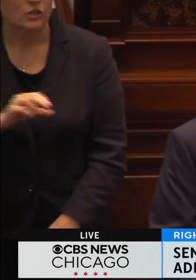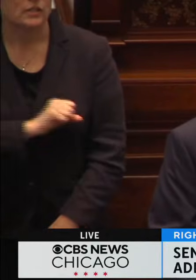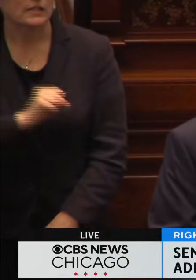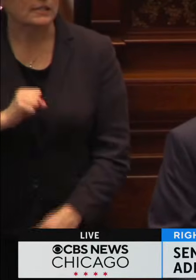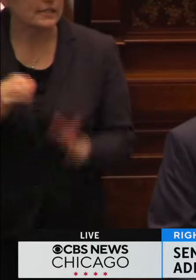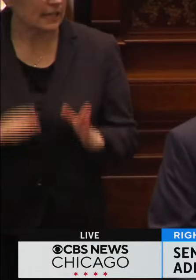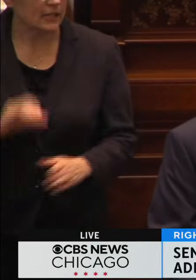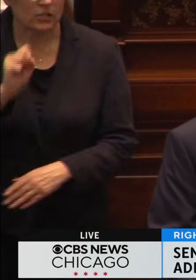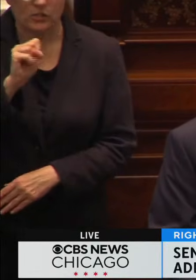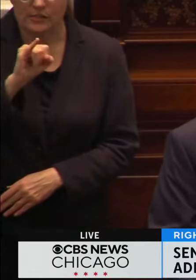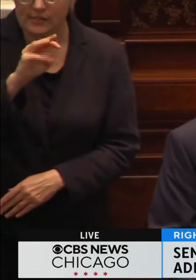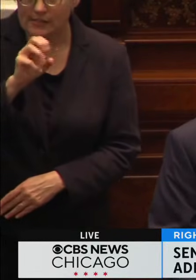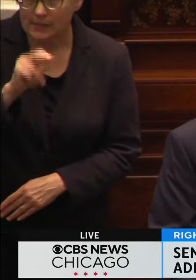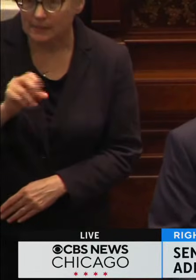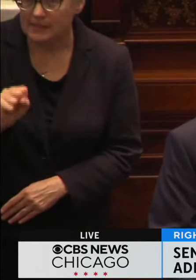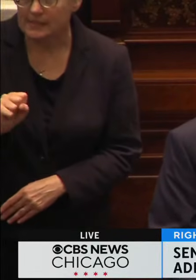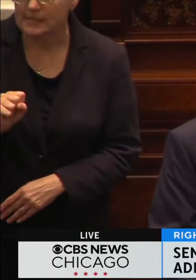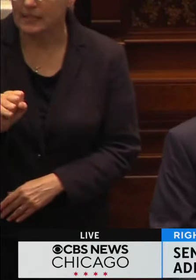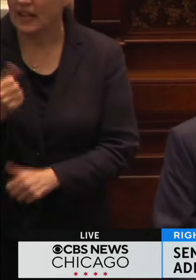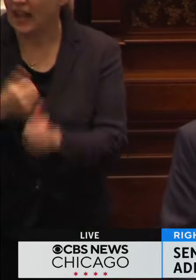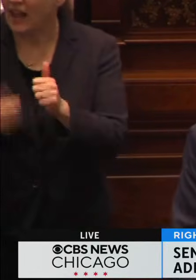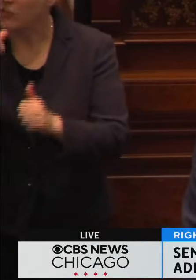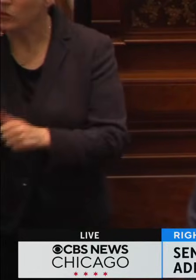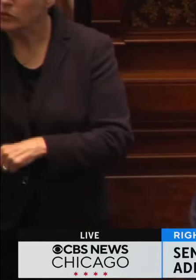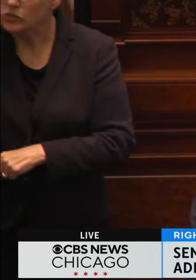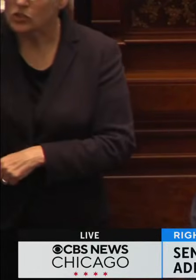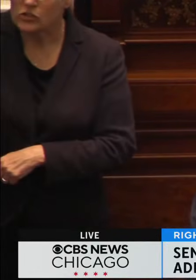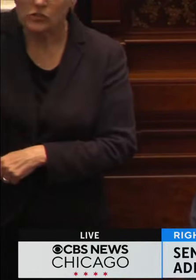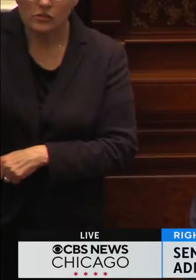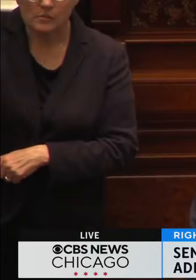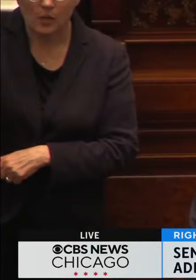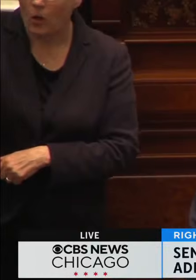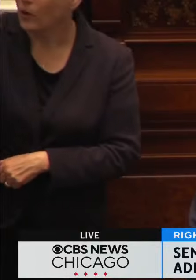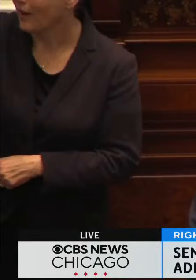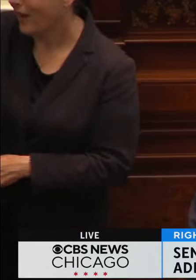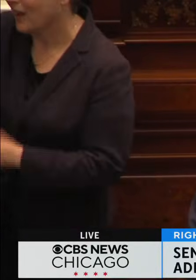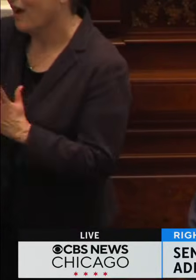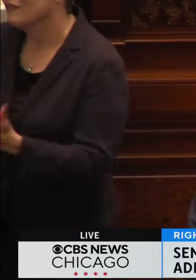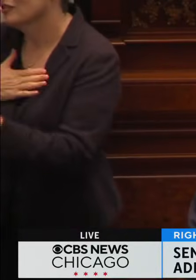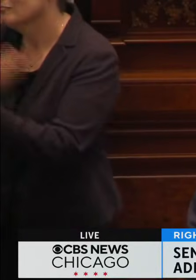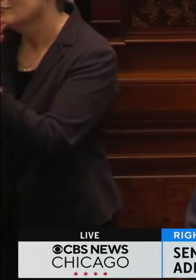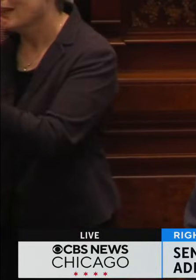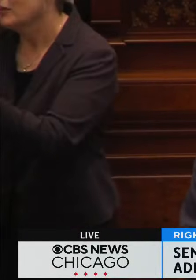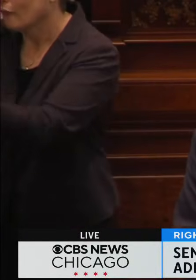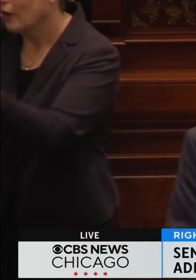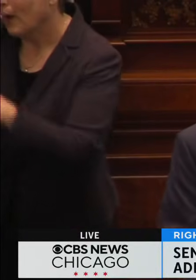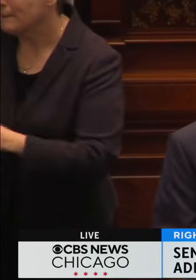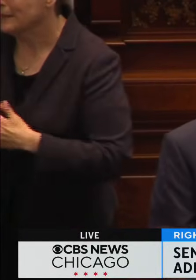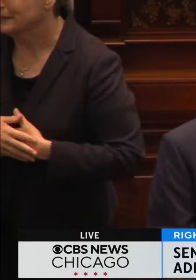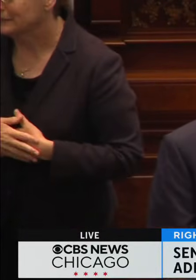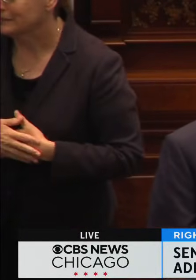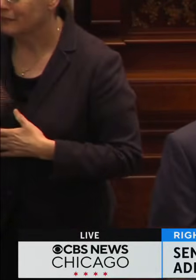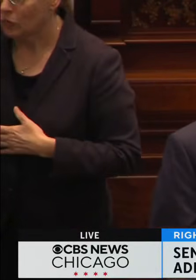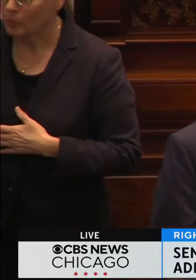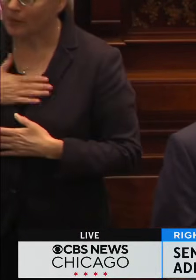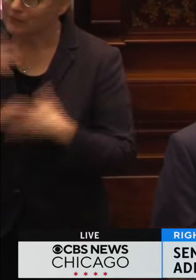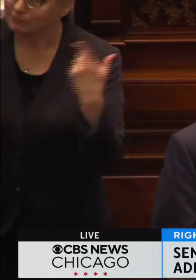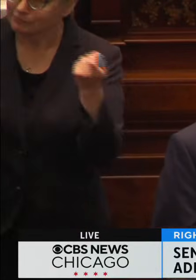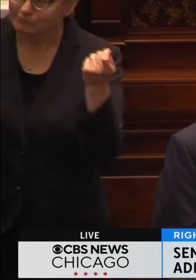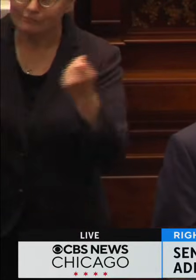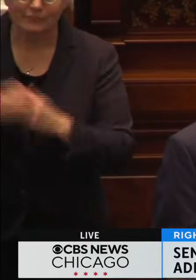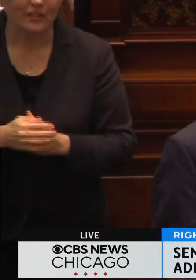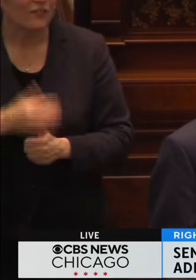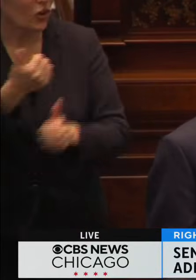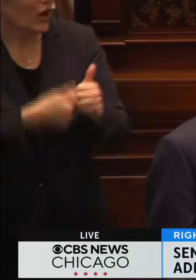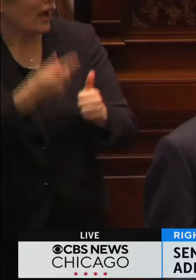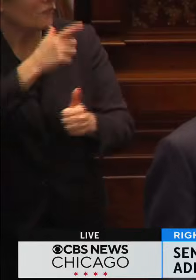Simmons, all who spoke. Governor, I'm honored that you're here today. Thank you for attending this ceremony. And to all of you